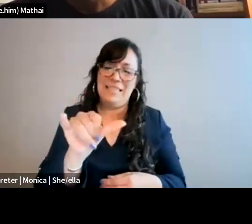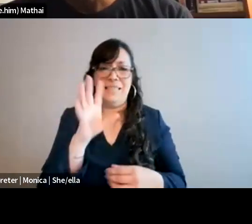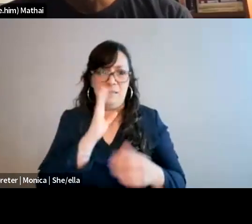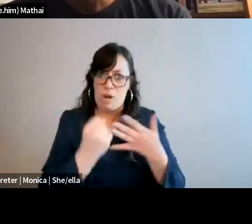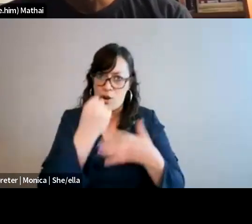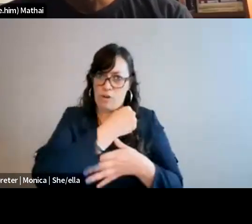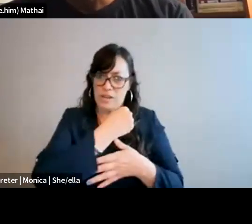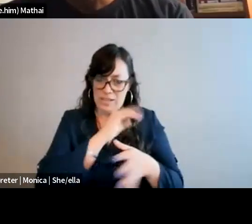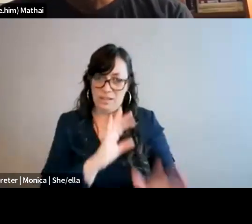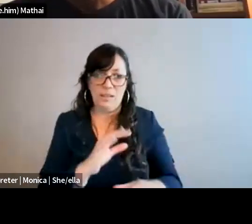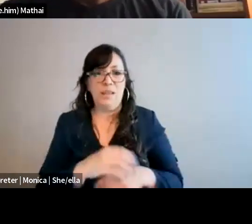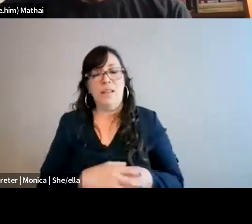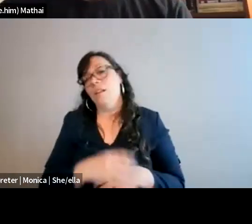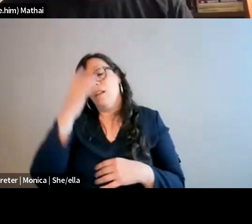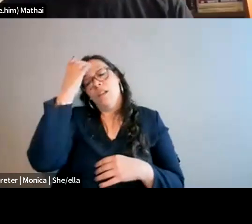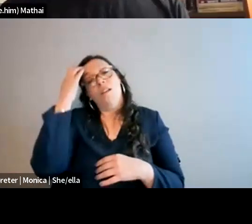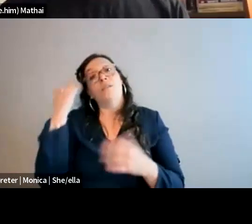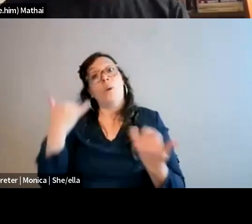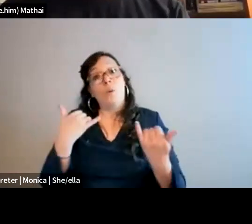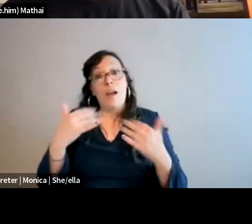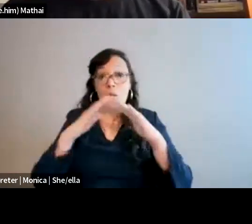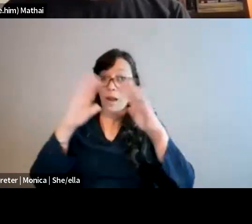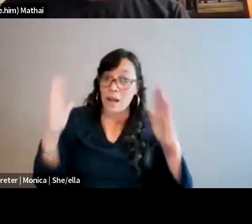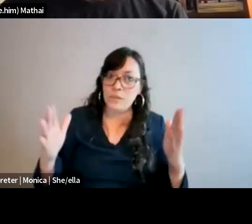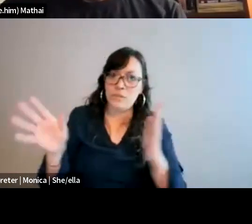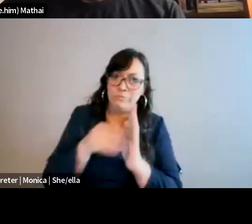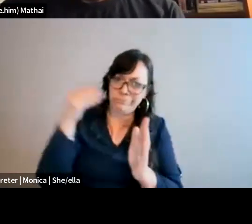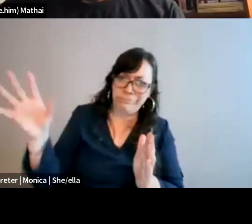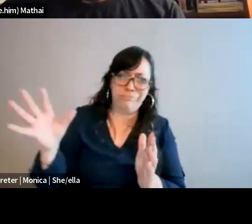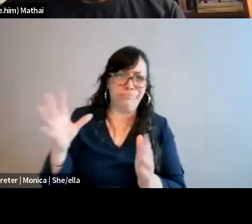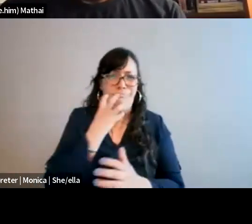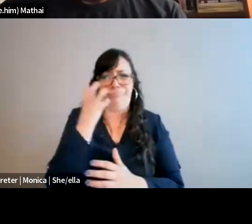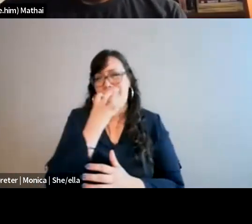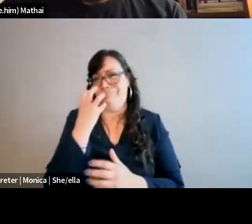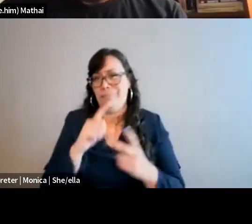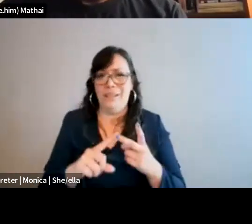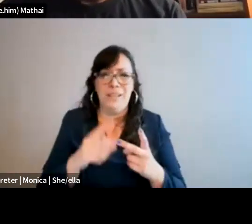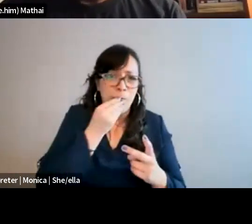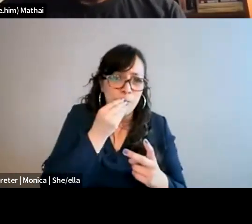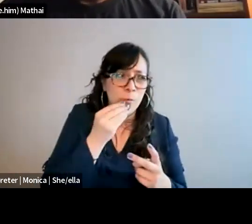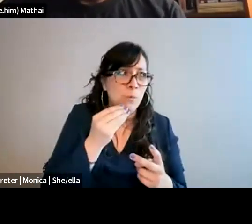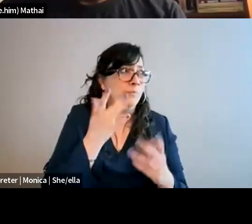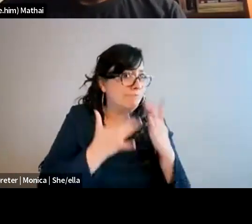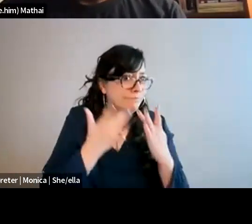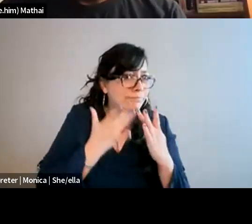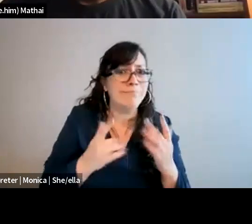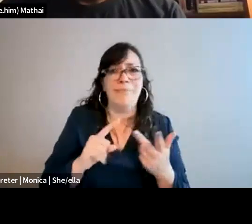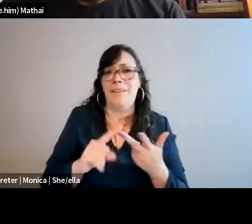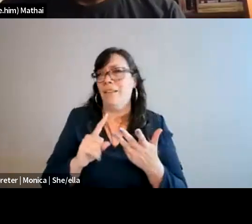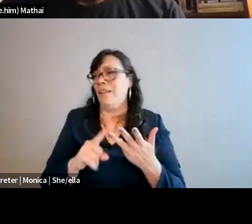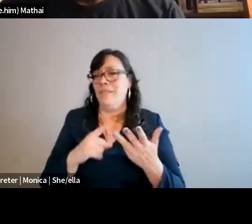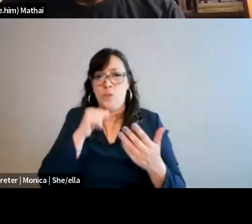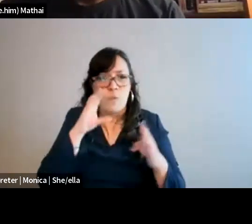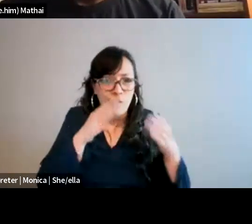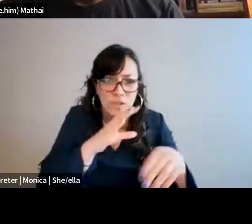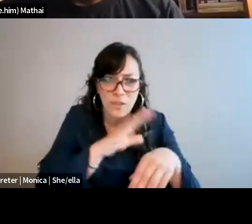the exploding unaffordable high, housing costs, not the exploding housing is food insecurity, not the